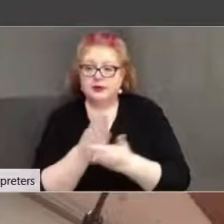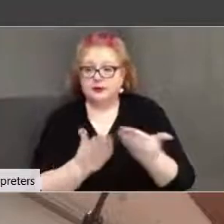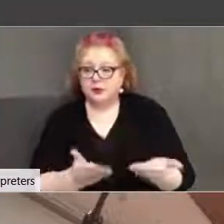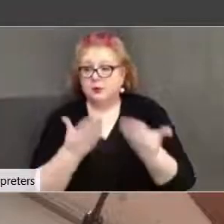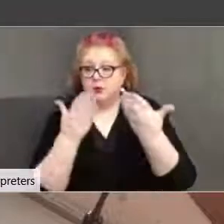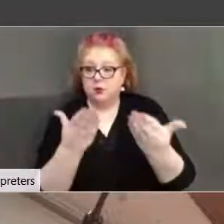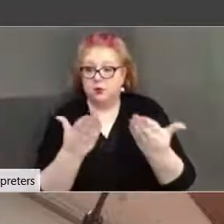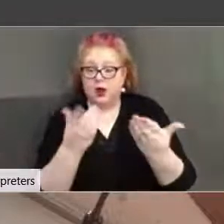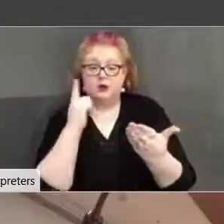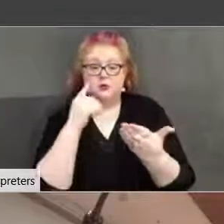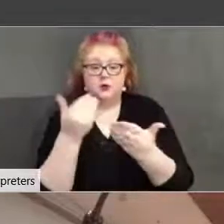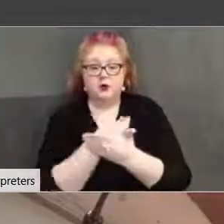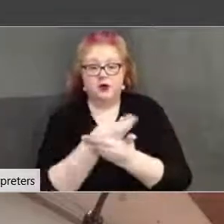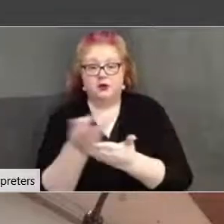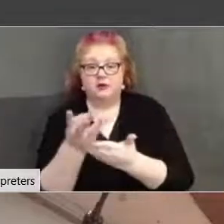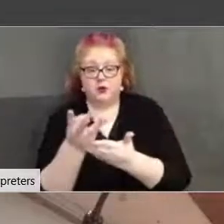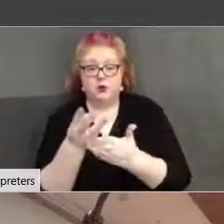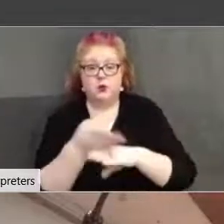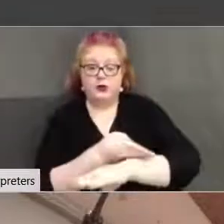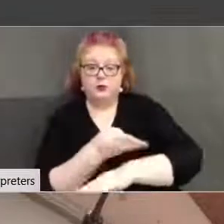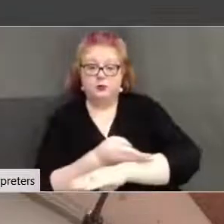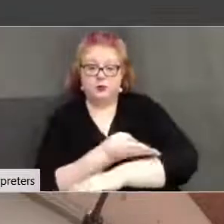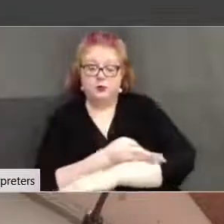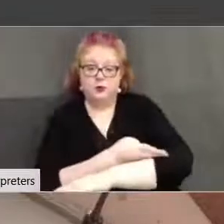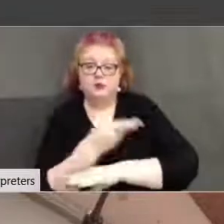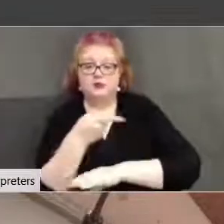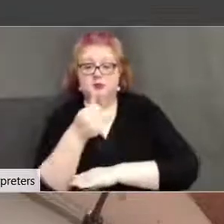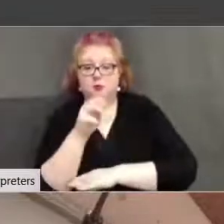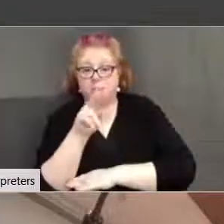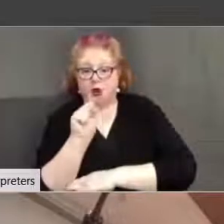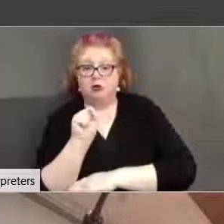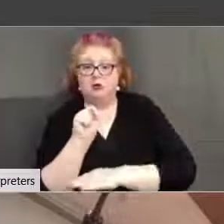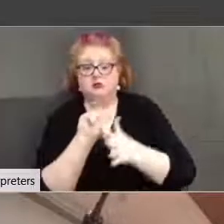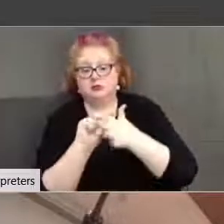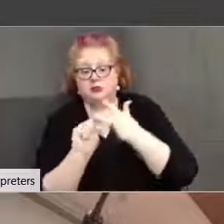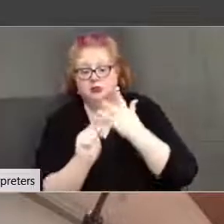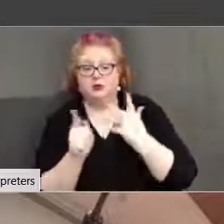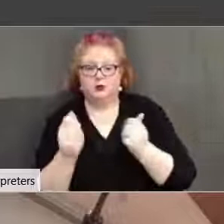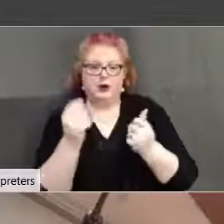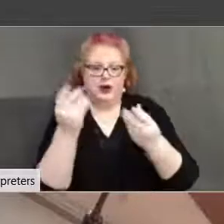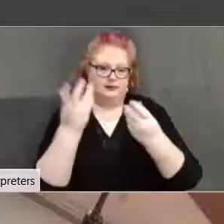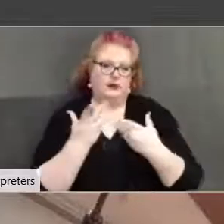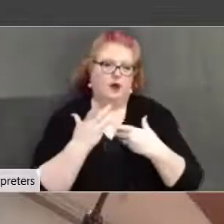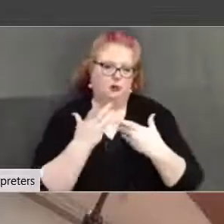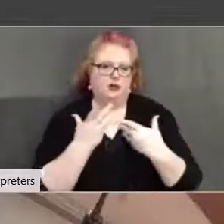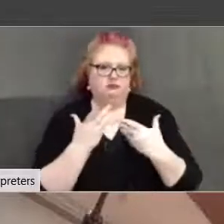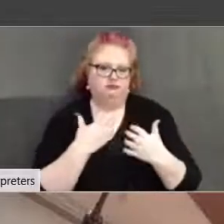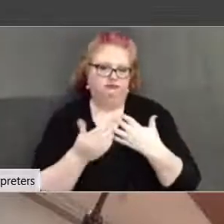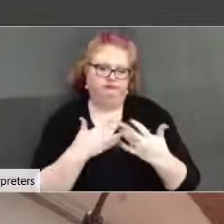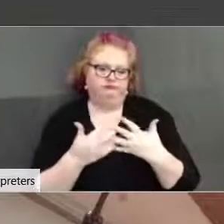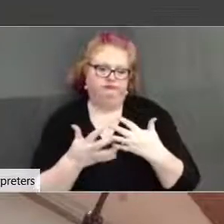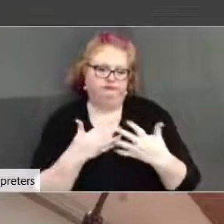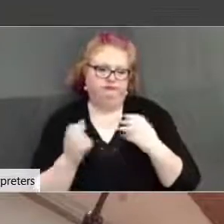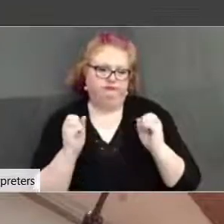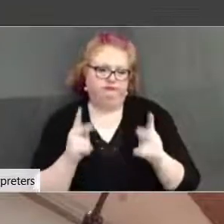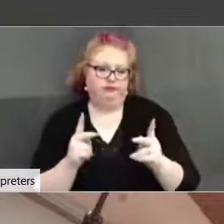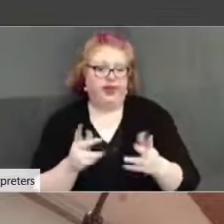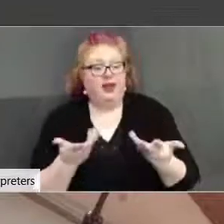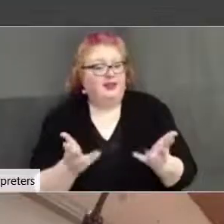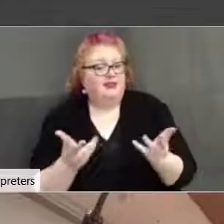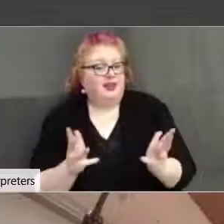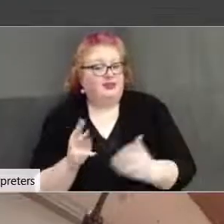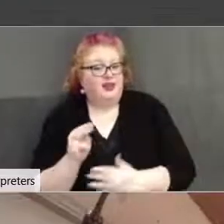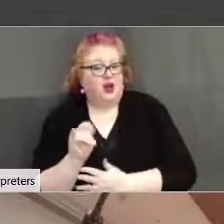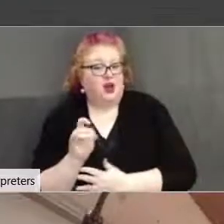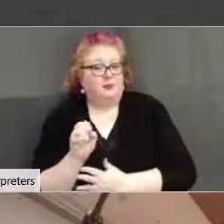some parks, and you can tell me one way or the other. That's it, Mayor. Vice Mayor